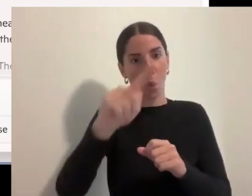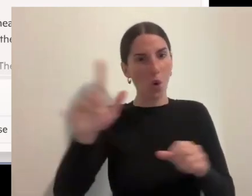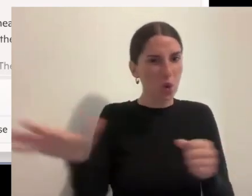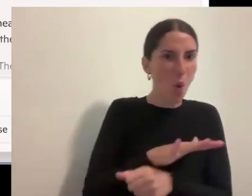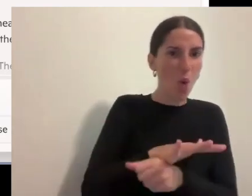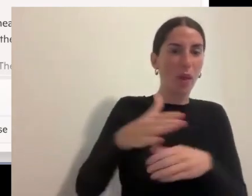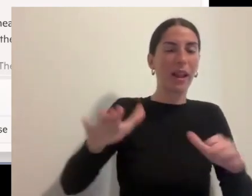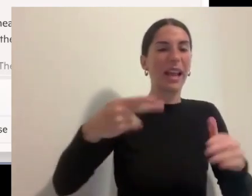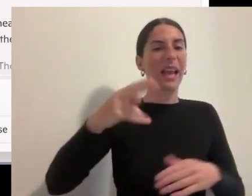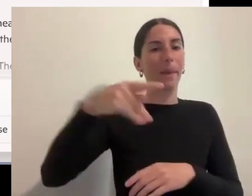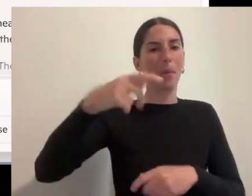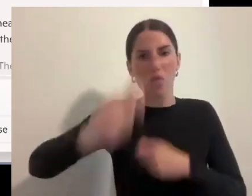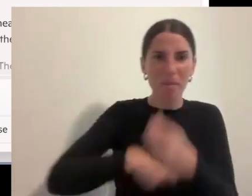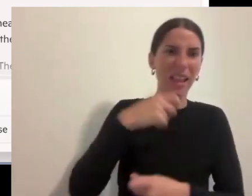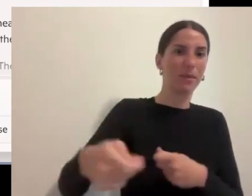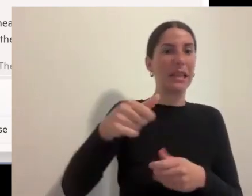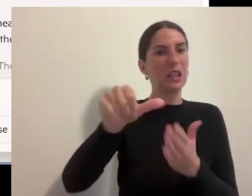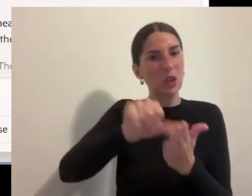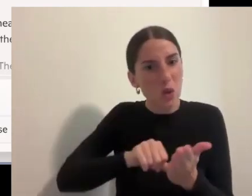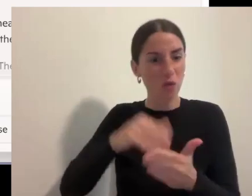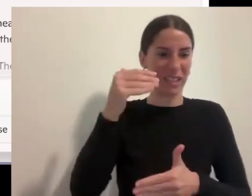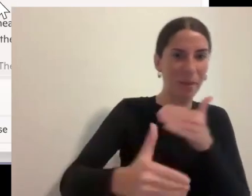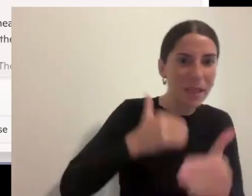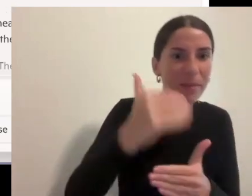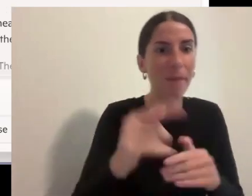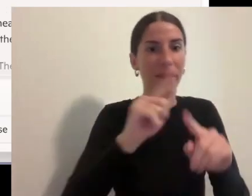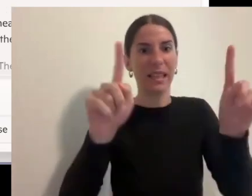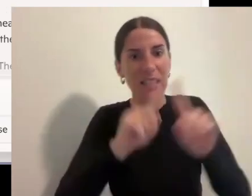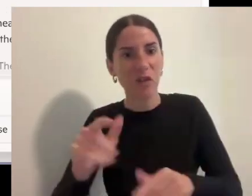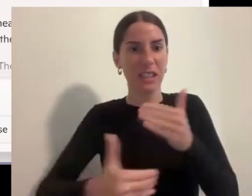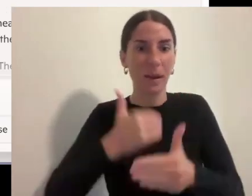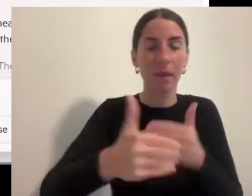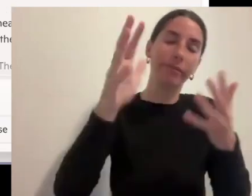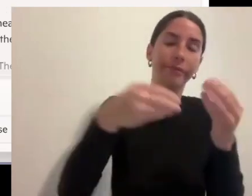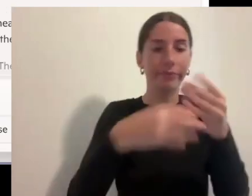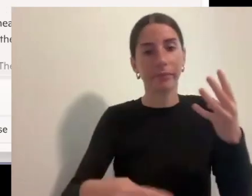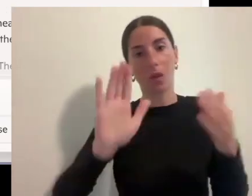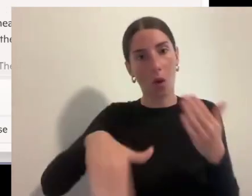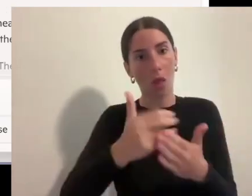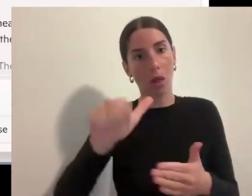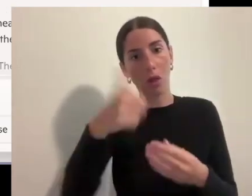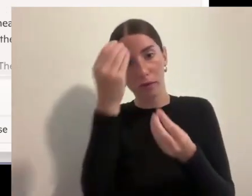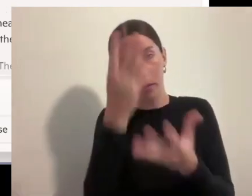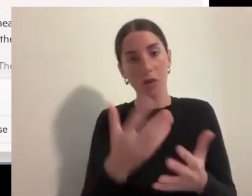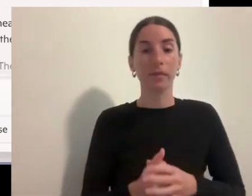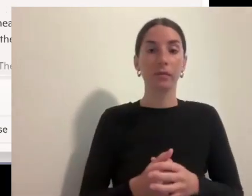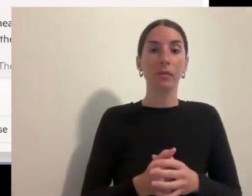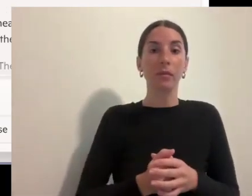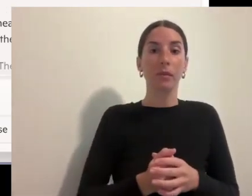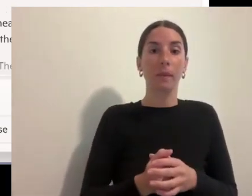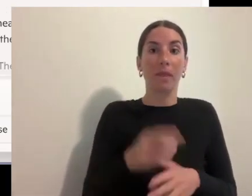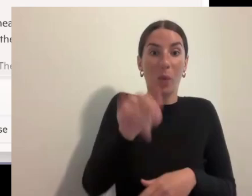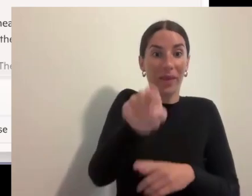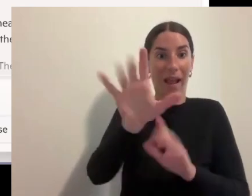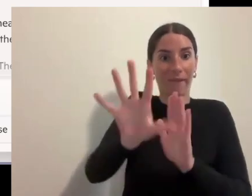look at this, the surgical steps, and then the different steps and so on. Now this works whether this